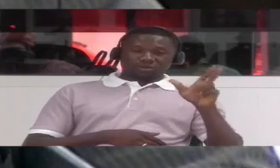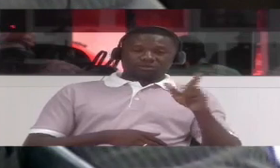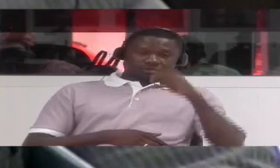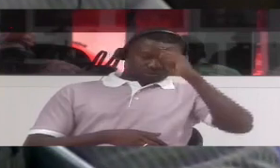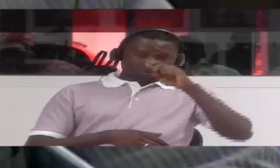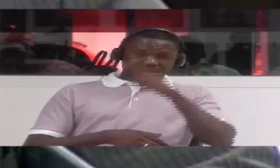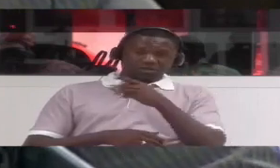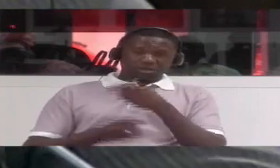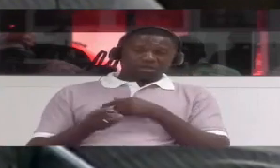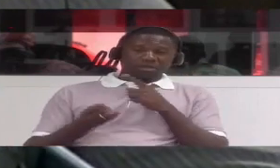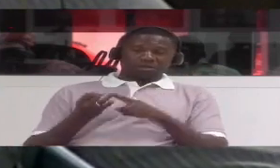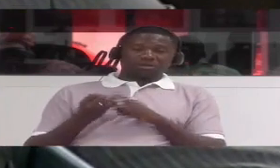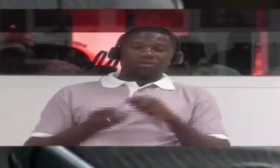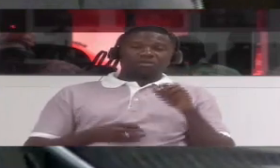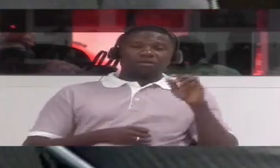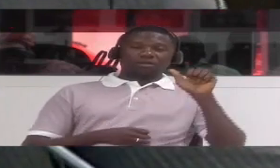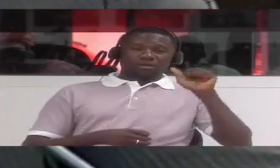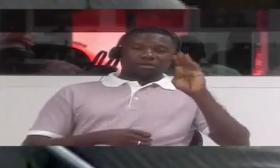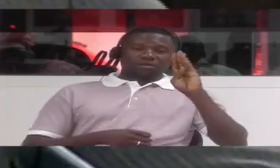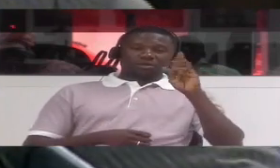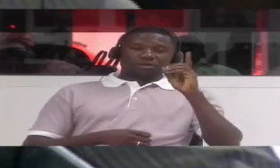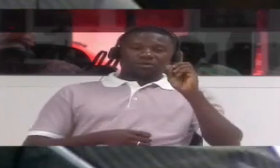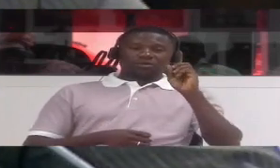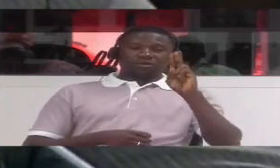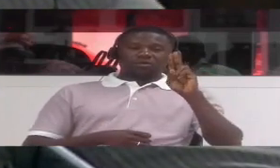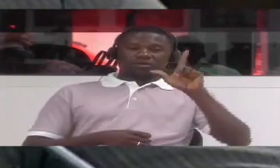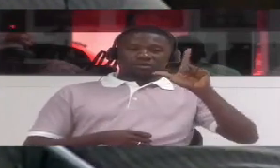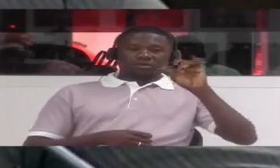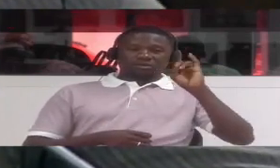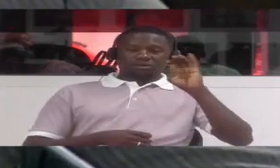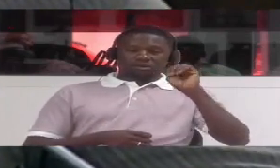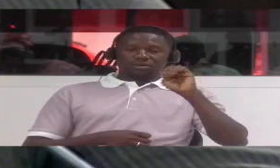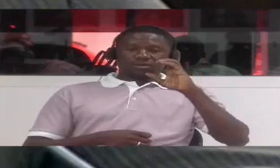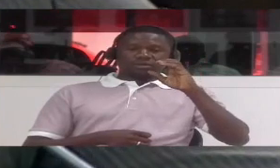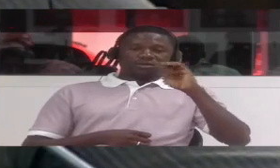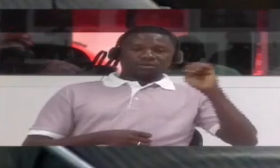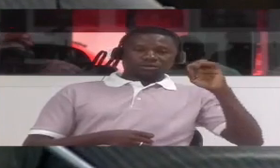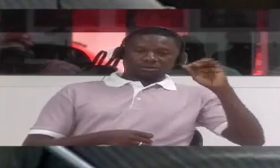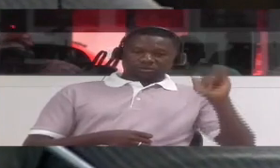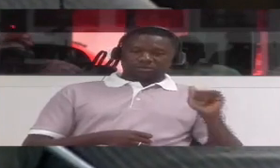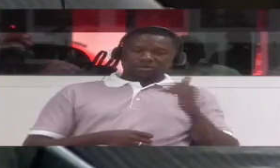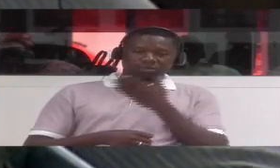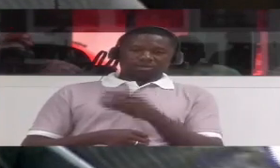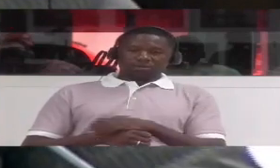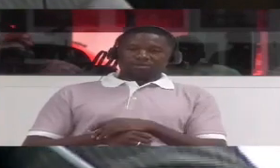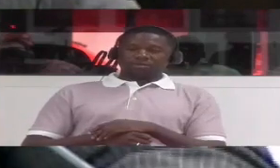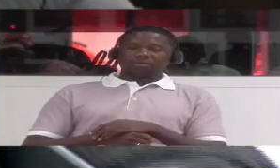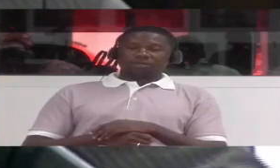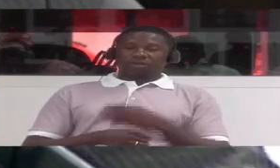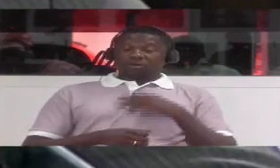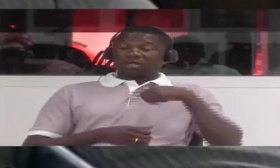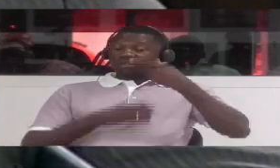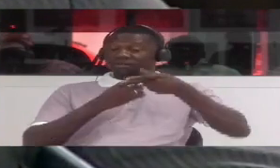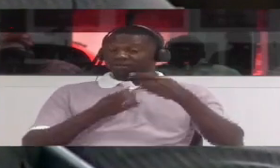there was this Abdullahi Sise, who appeared to be, in fact, I think, more senior among them. But later, I was surprised myself because what happened